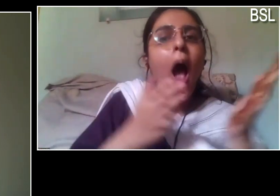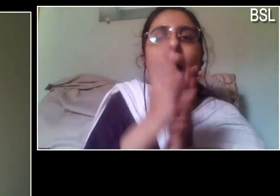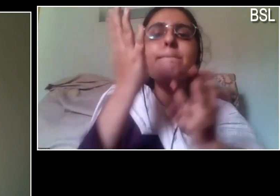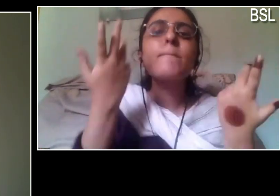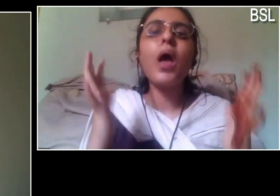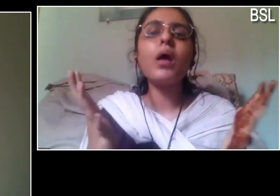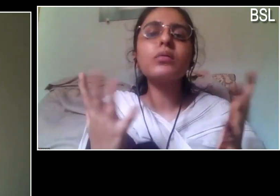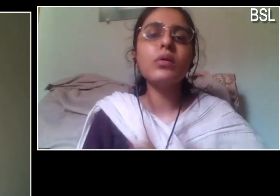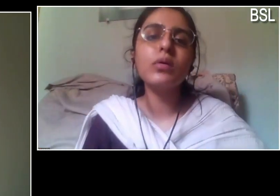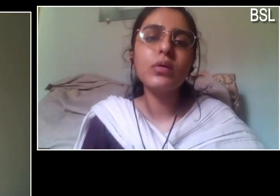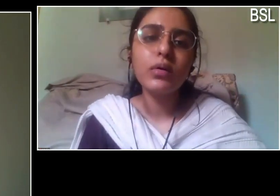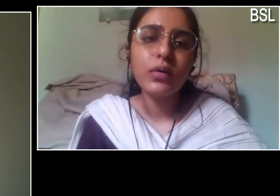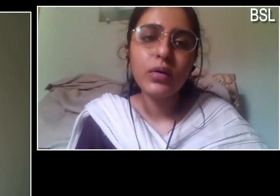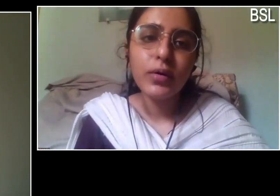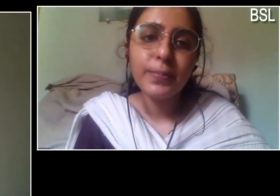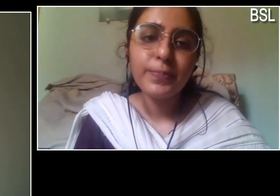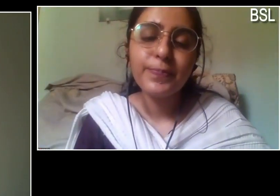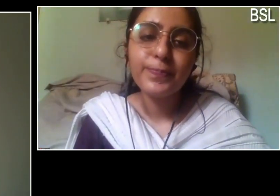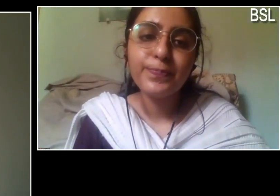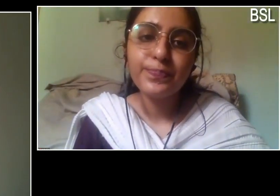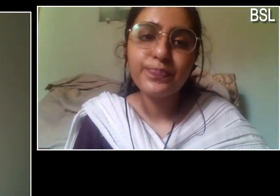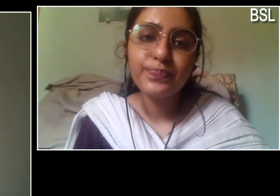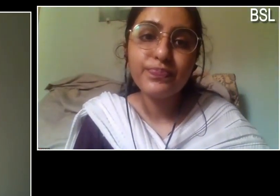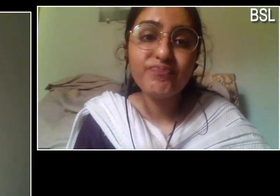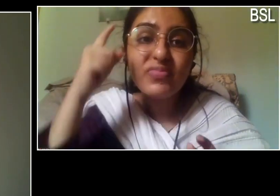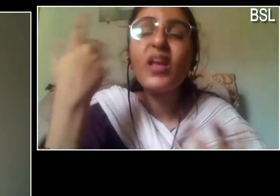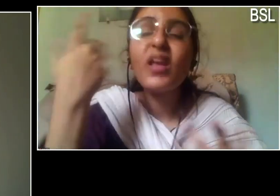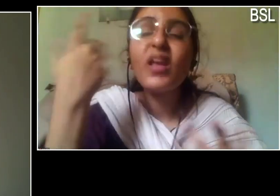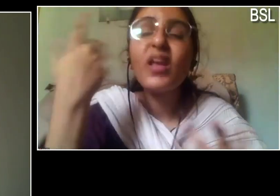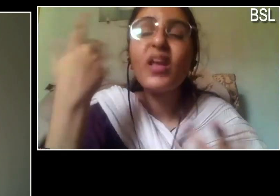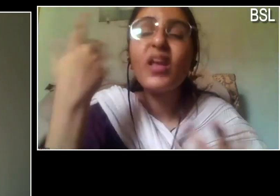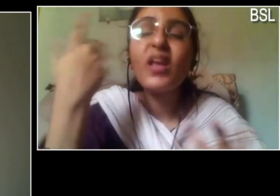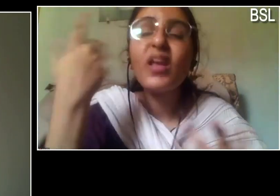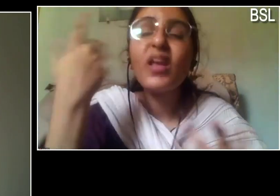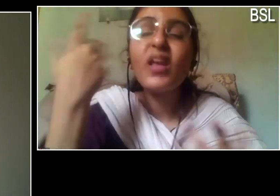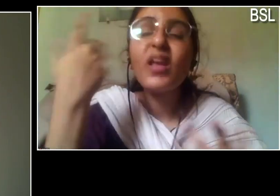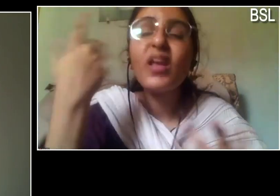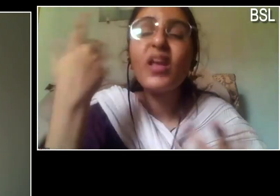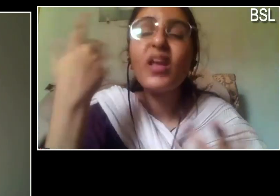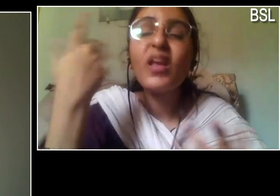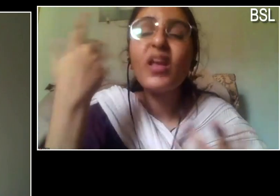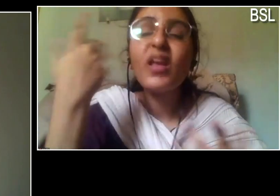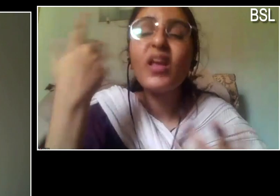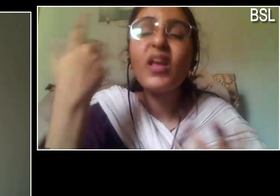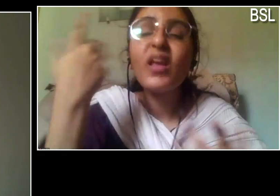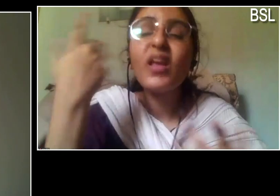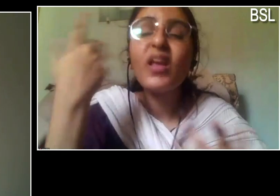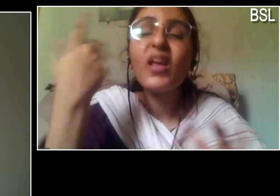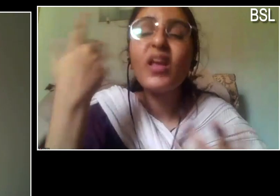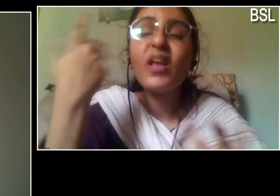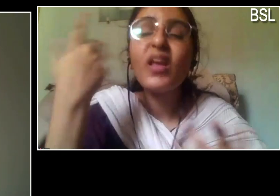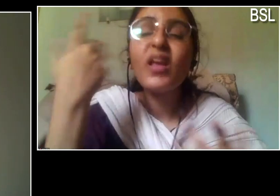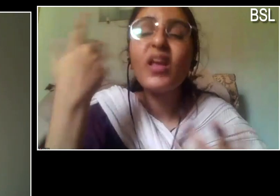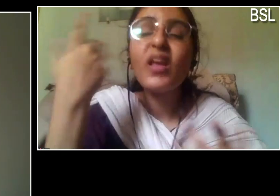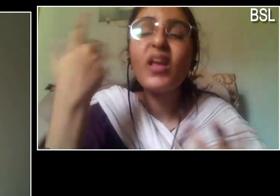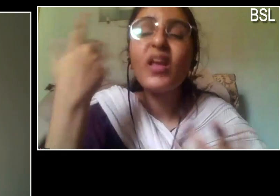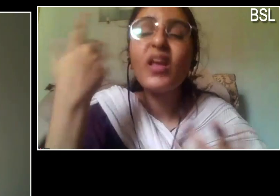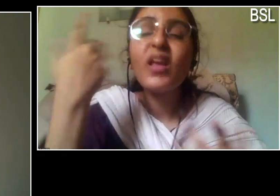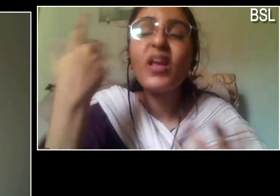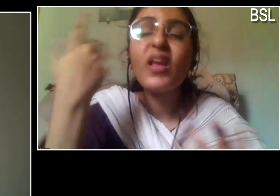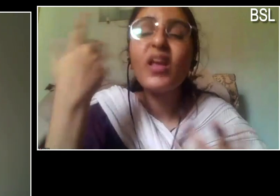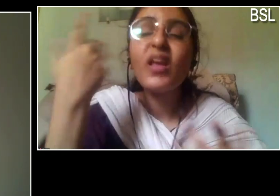ineffectively because of the lack of the involvement of people. So that's a wonderful triangle of